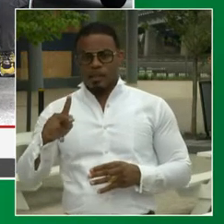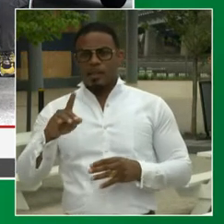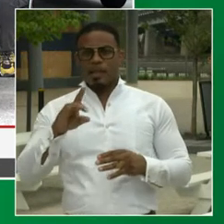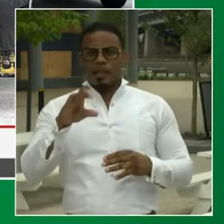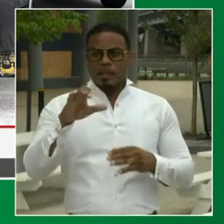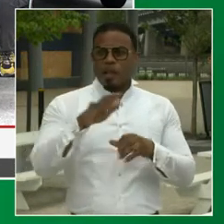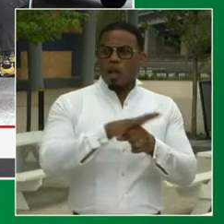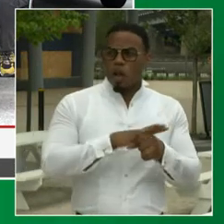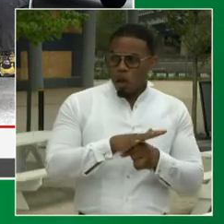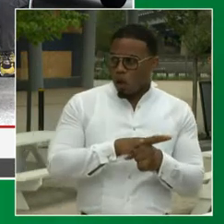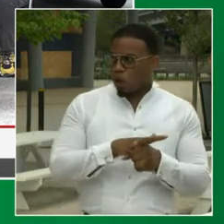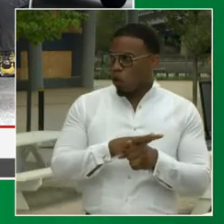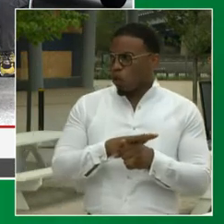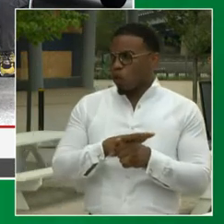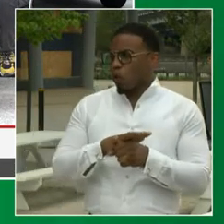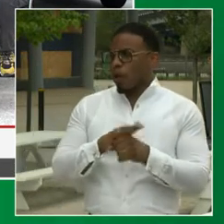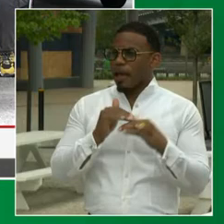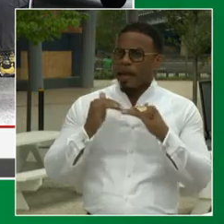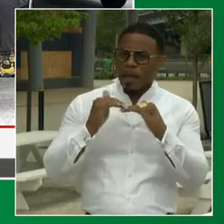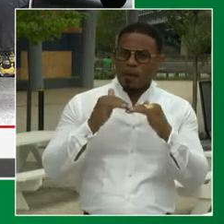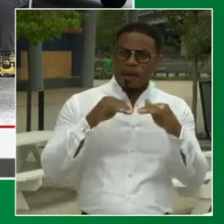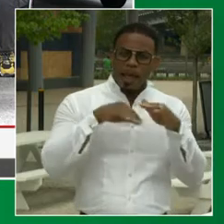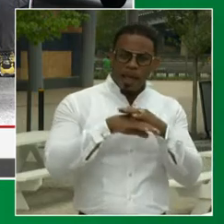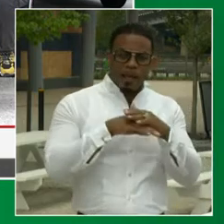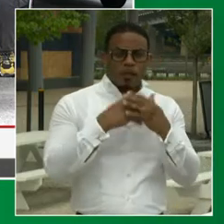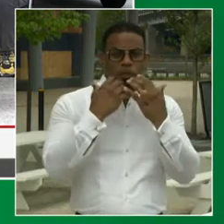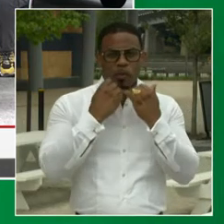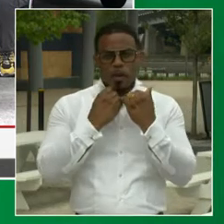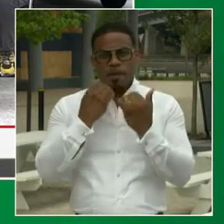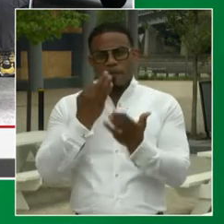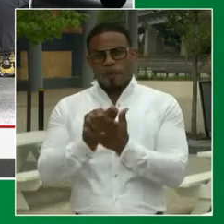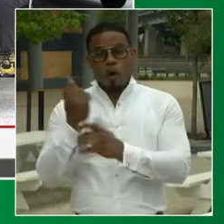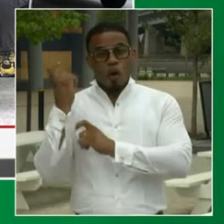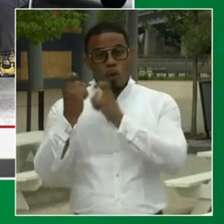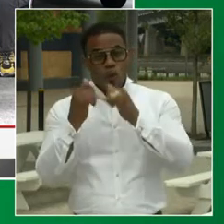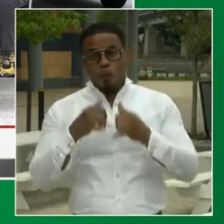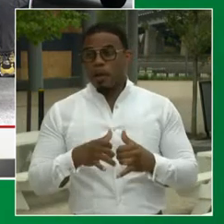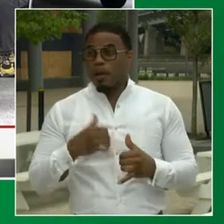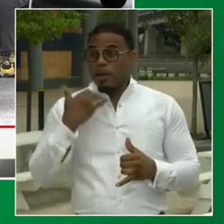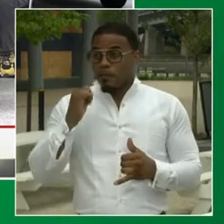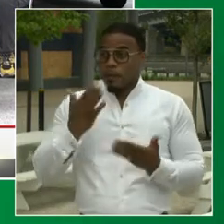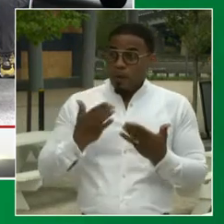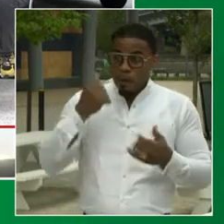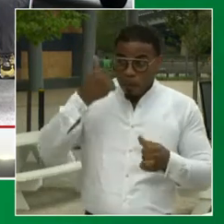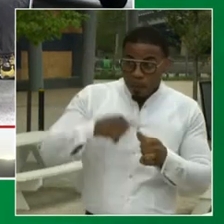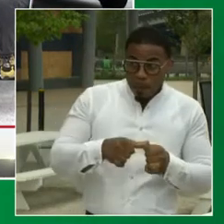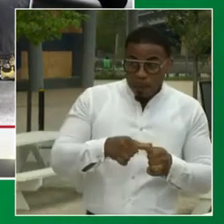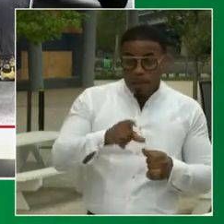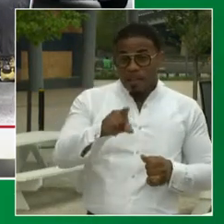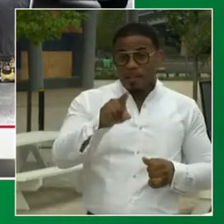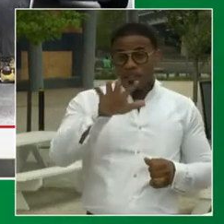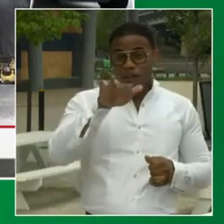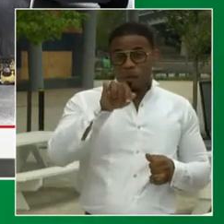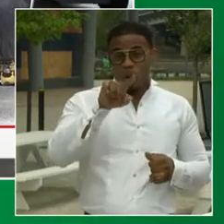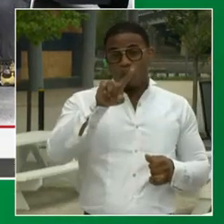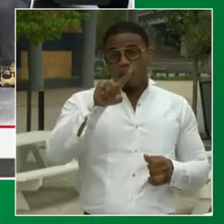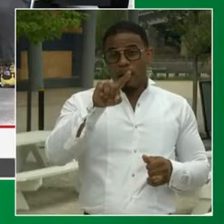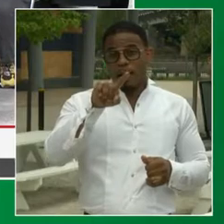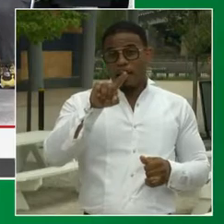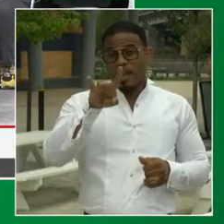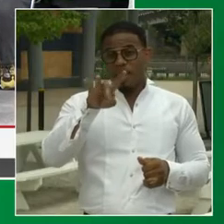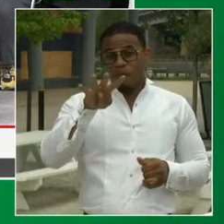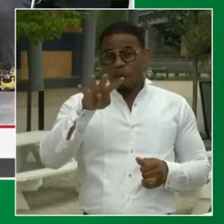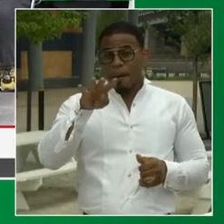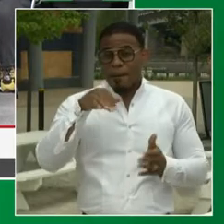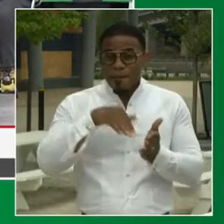Local Equity, Access, and Preservation Fund Awardees. And if you may remember, it was $5.185